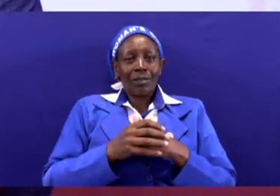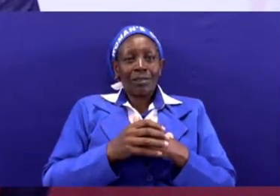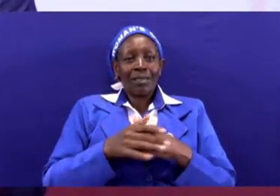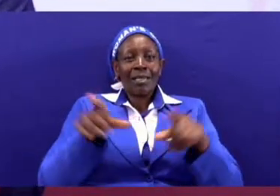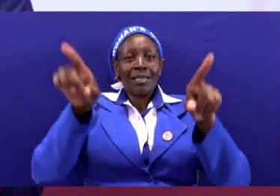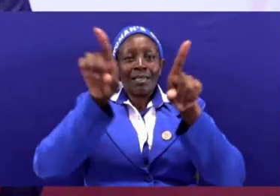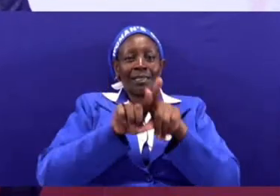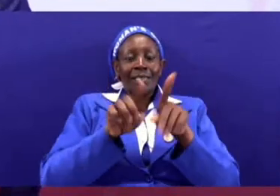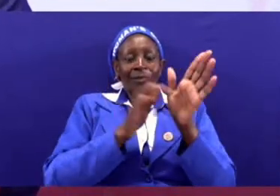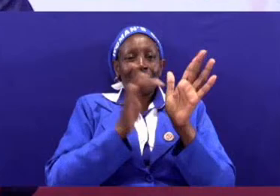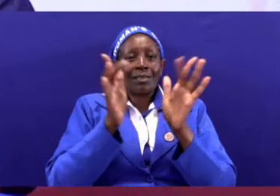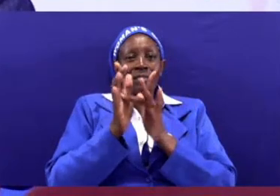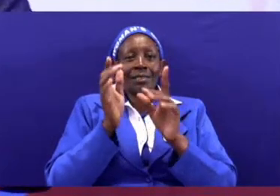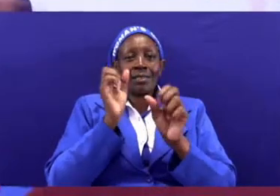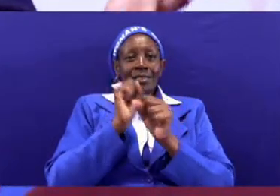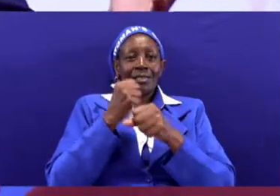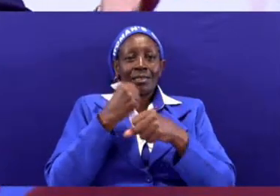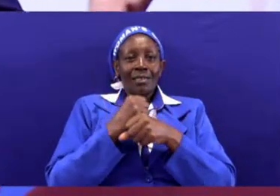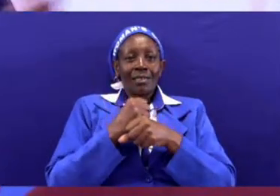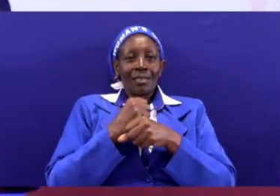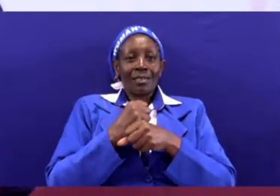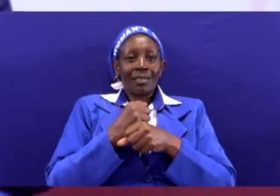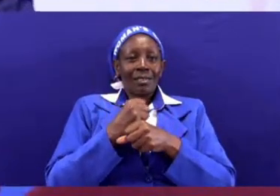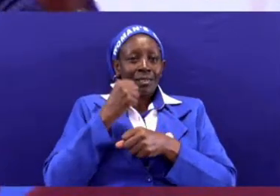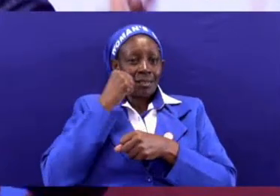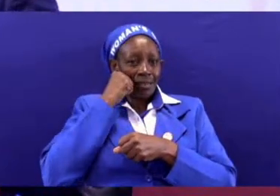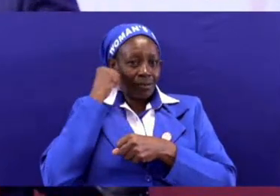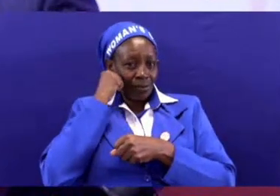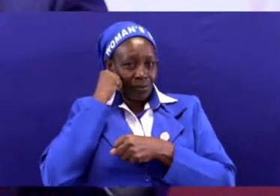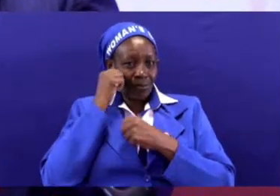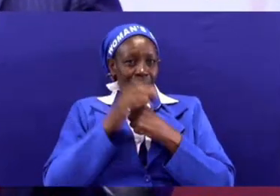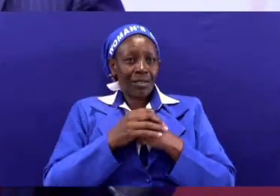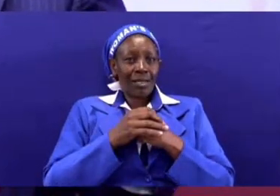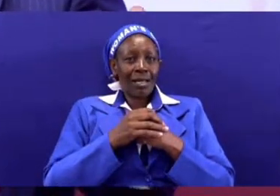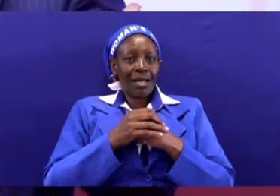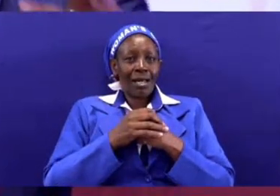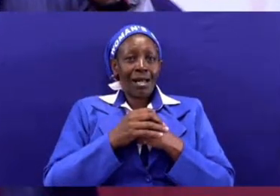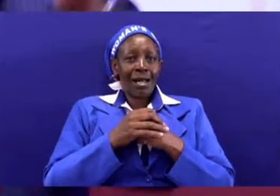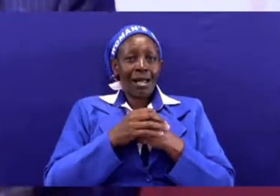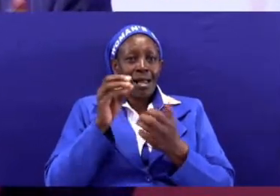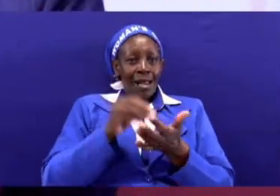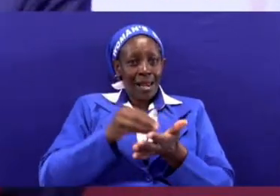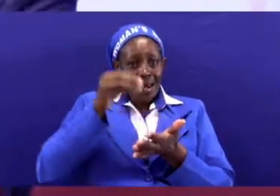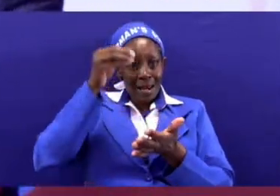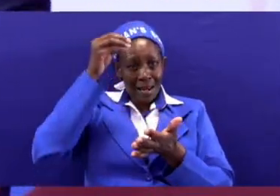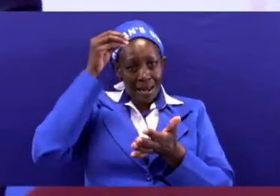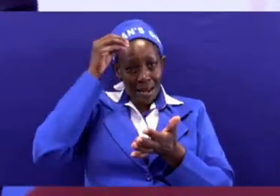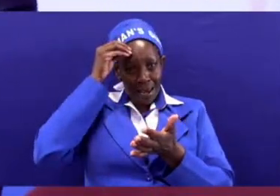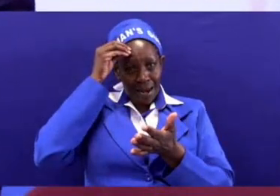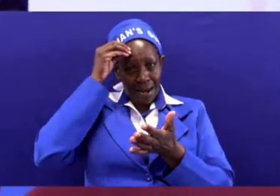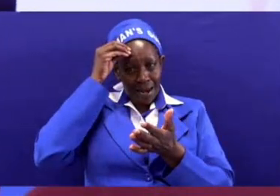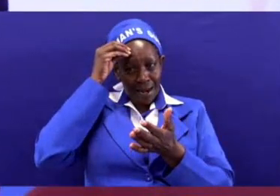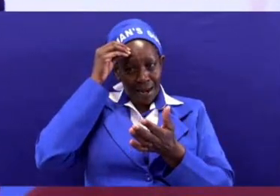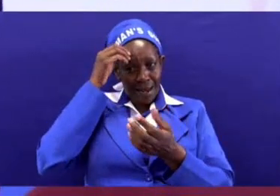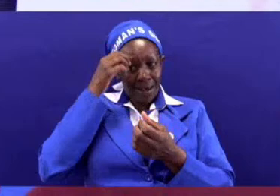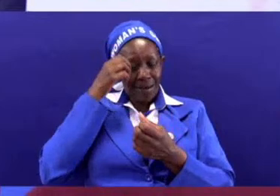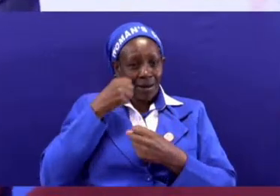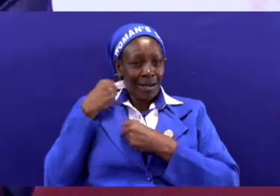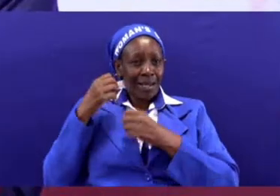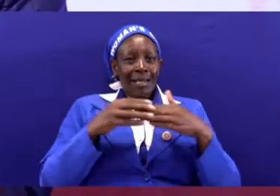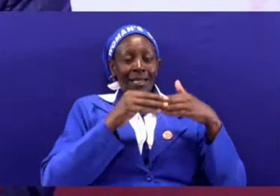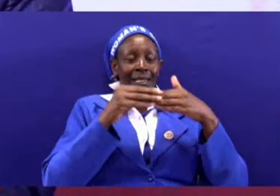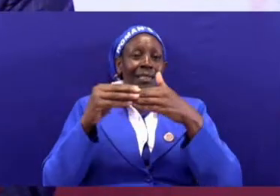is. Joshua, we have learned, is a military leader, and he has been called to take the people of Israel to the promised